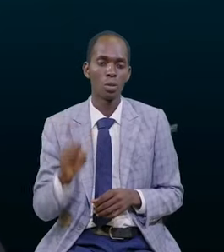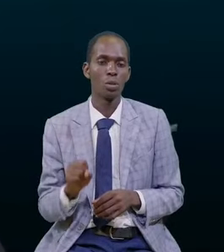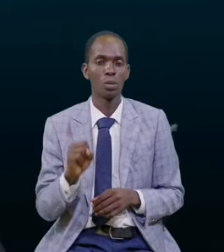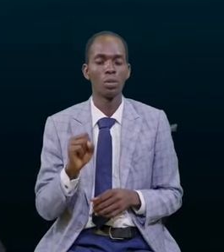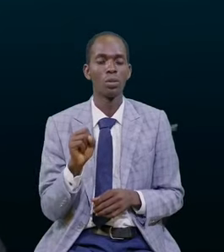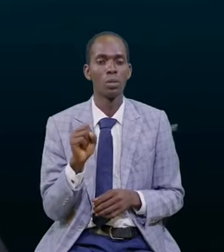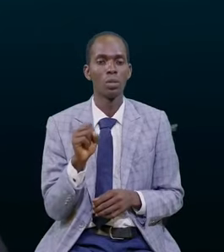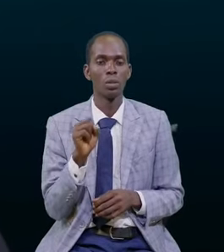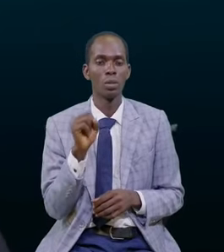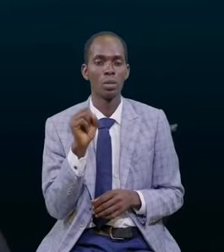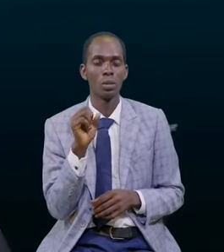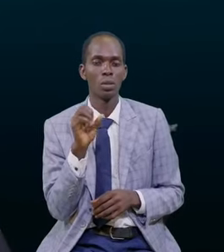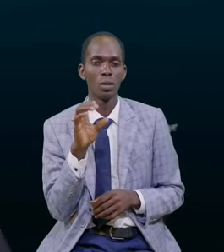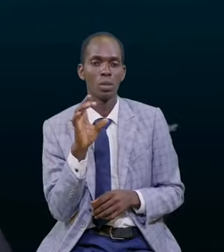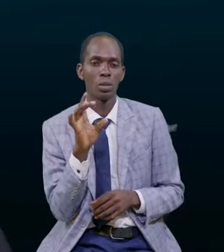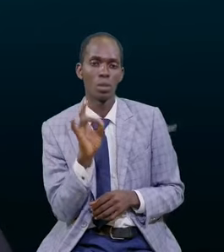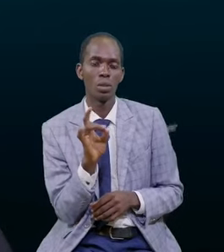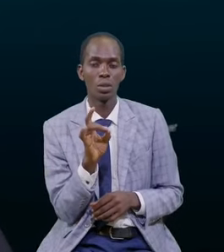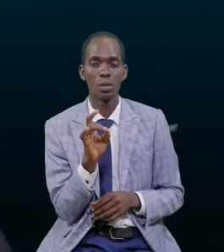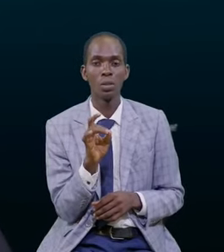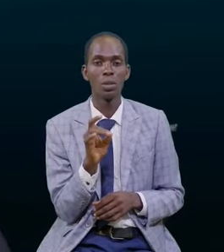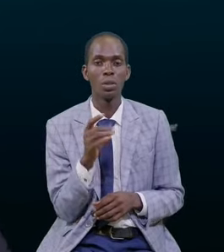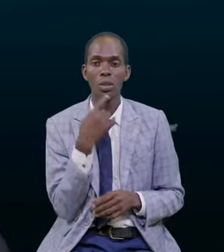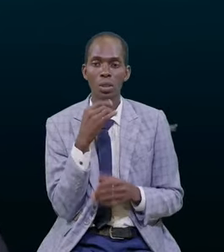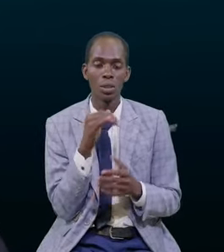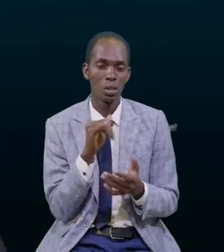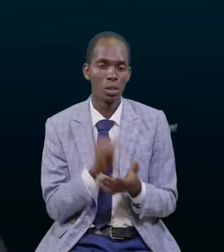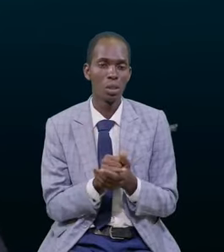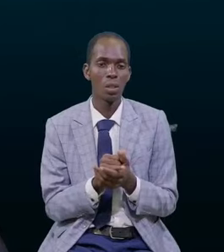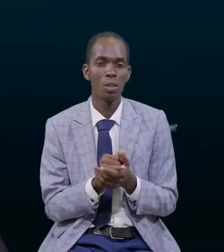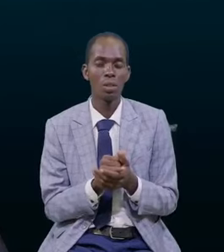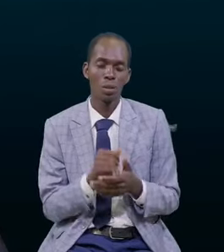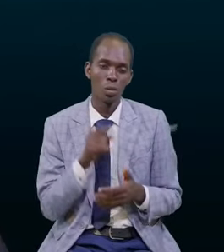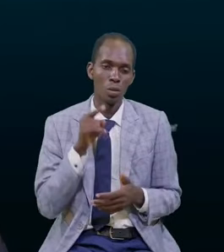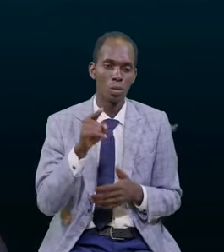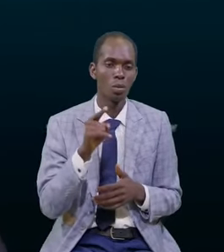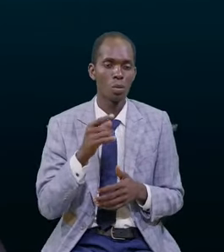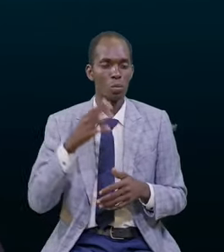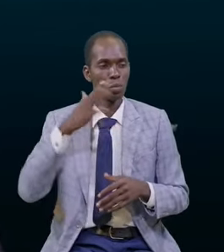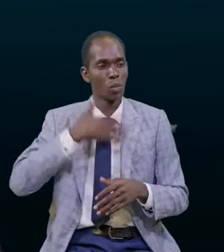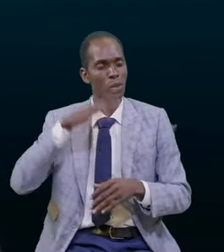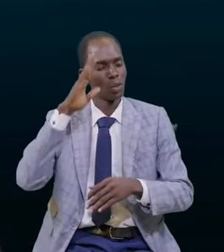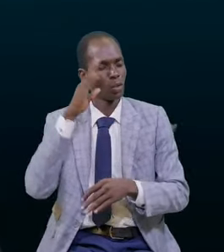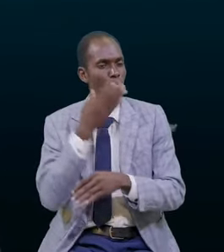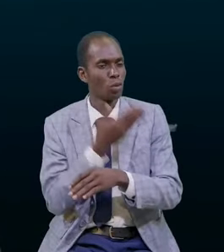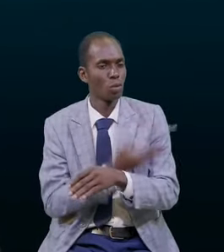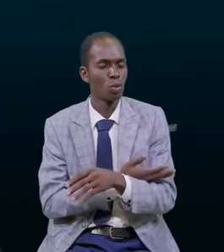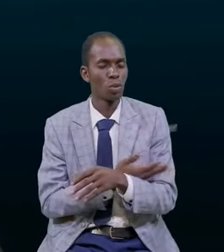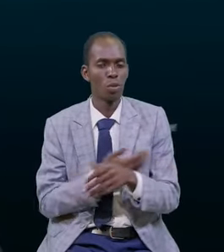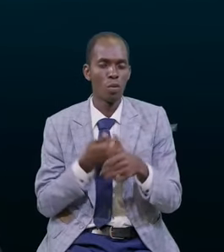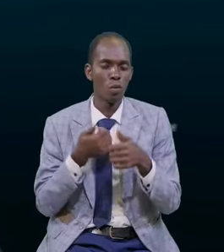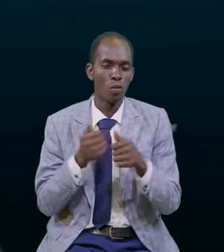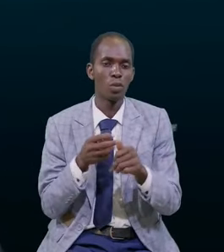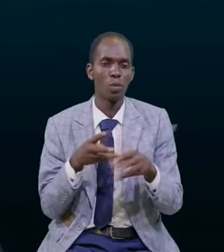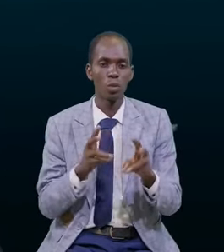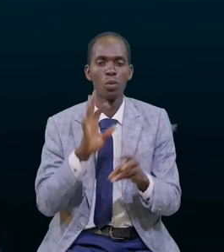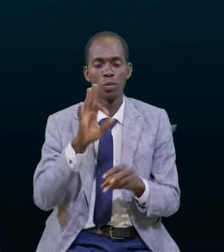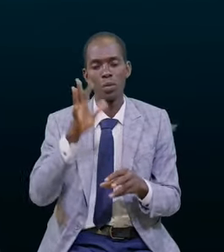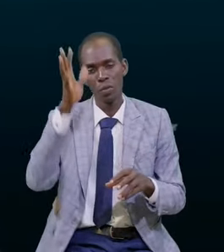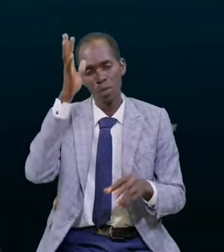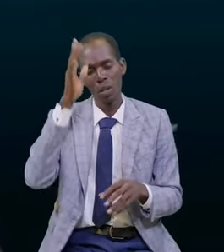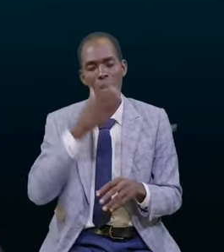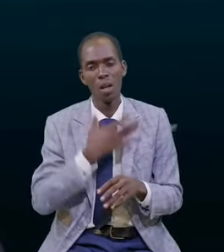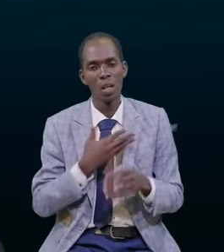my son know thou the god of thy father and serve him with a perfect heart and with a